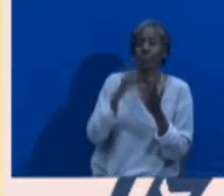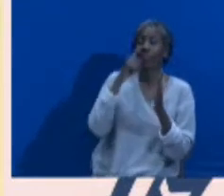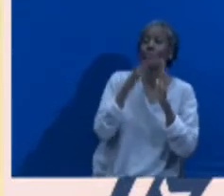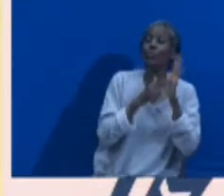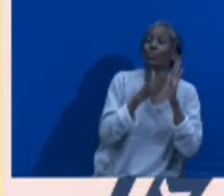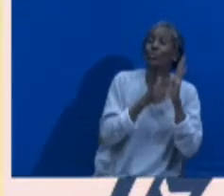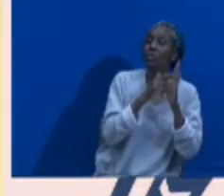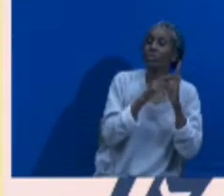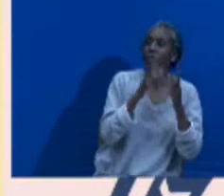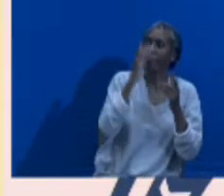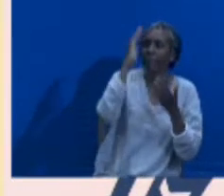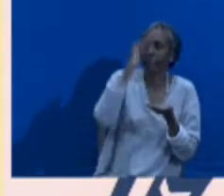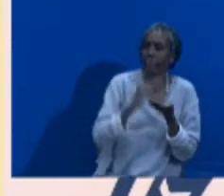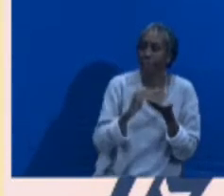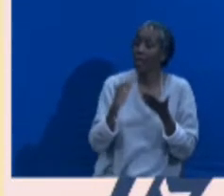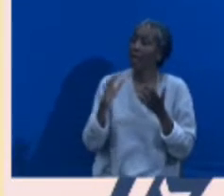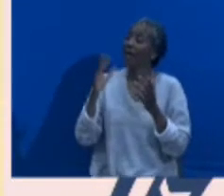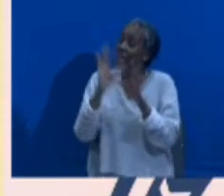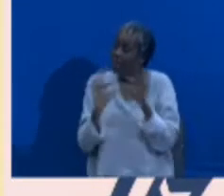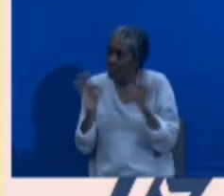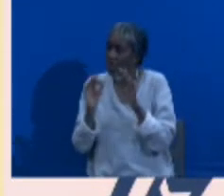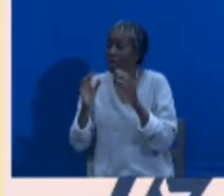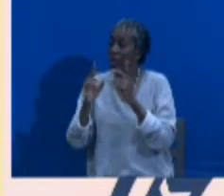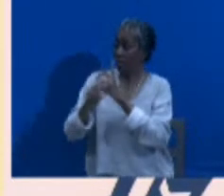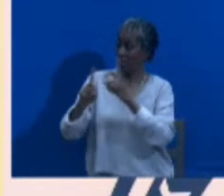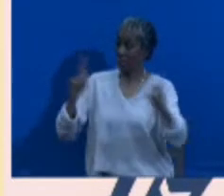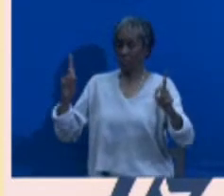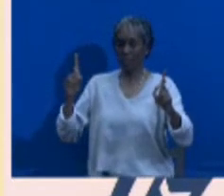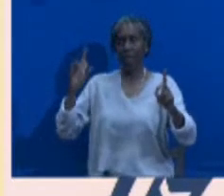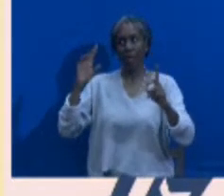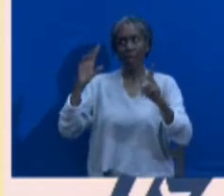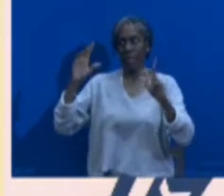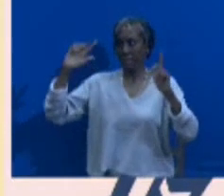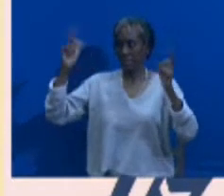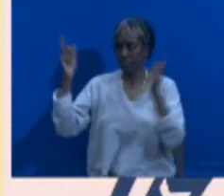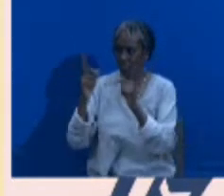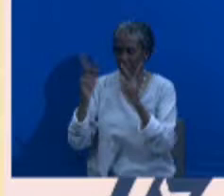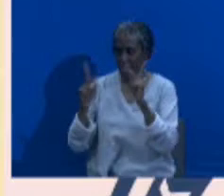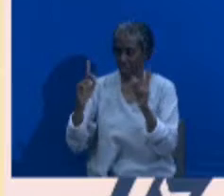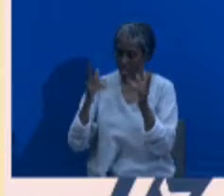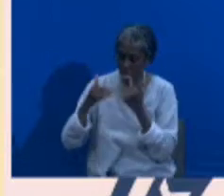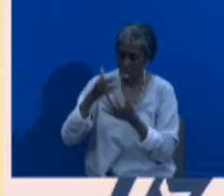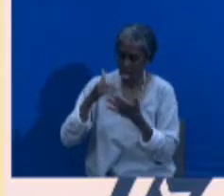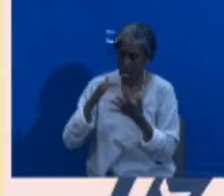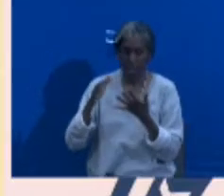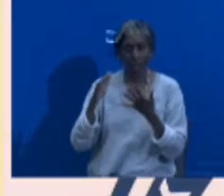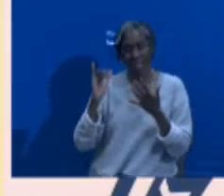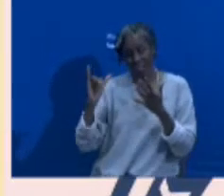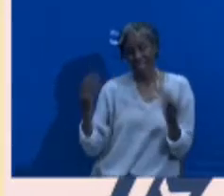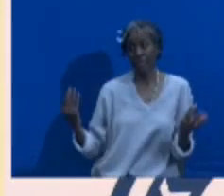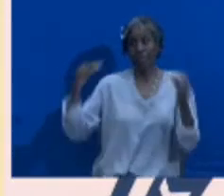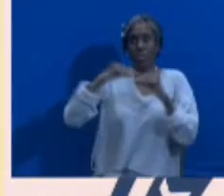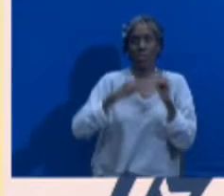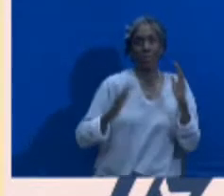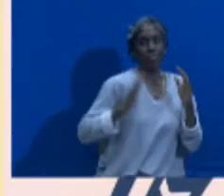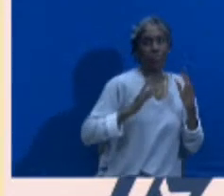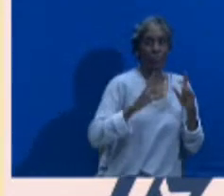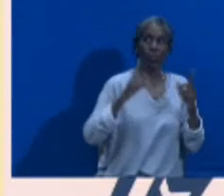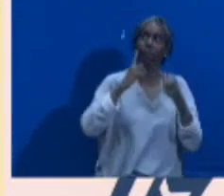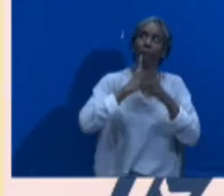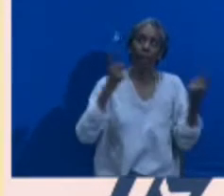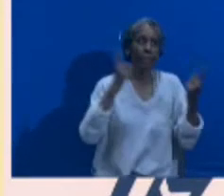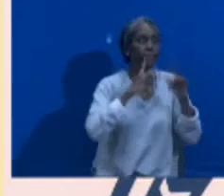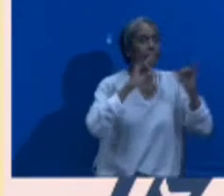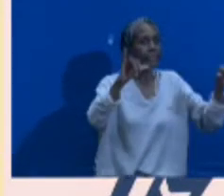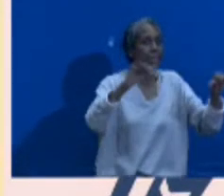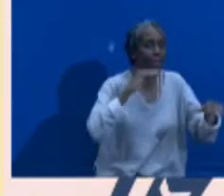That social distancing is still well above what it was when we first implemented our stay-at-home order. The other thing that I